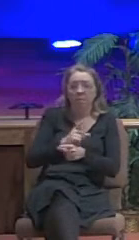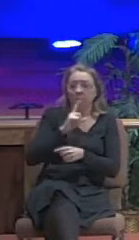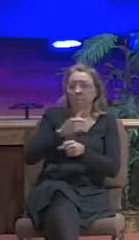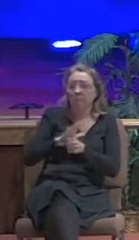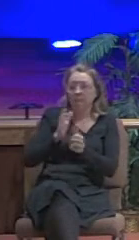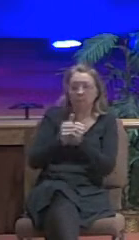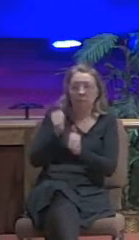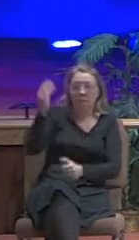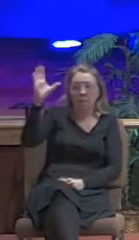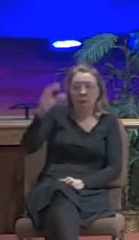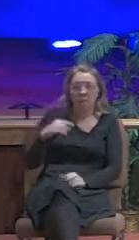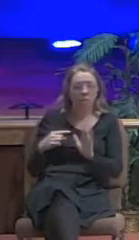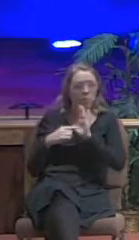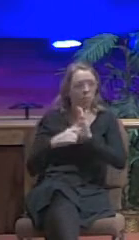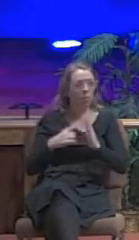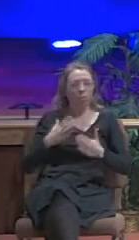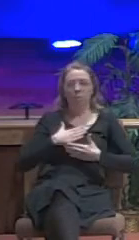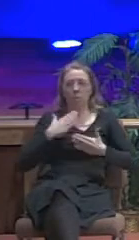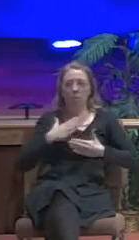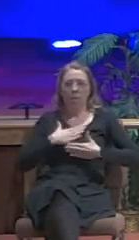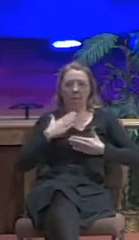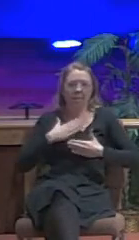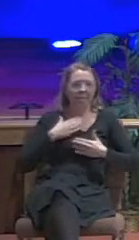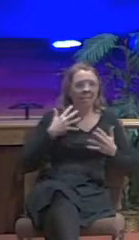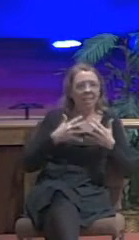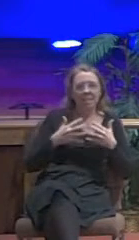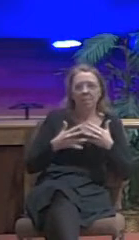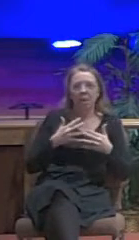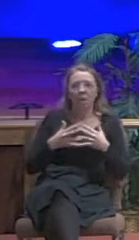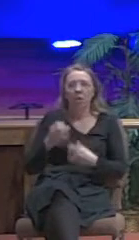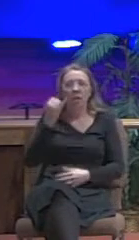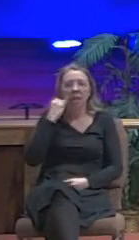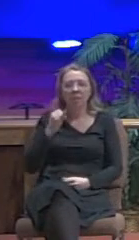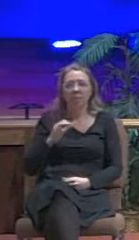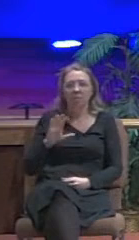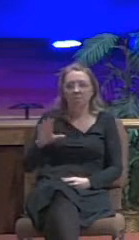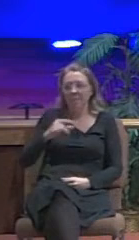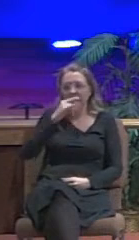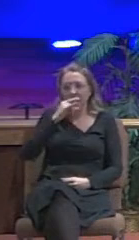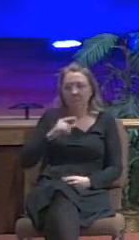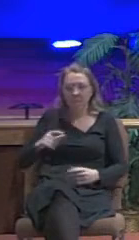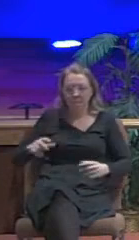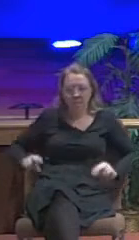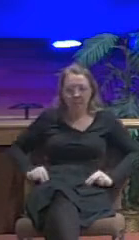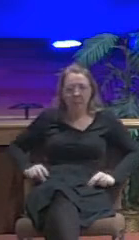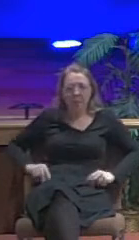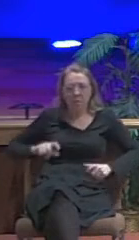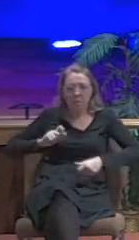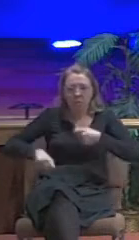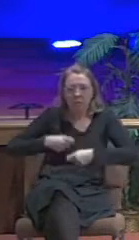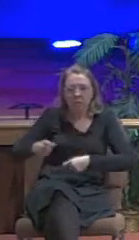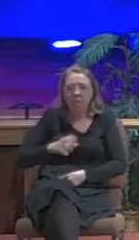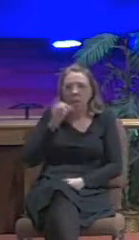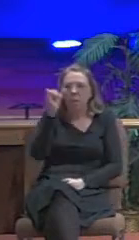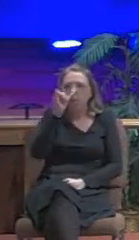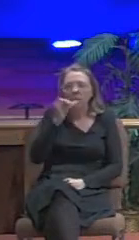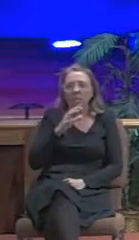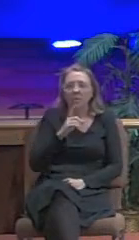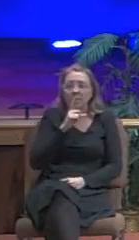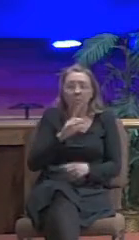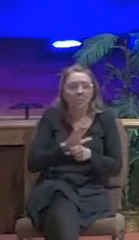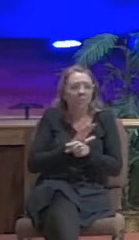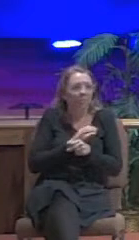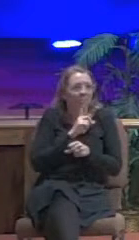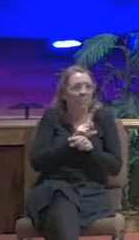she's changing into kid's diaper or not, Jesus just oozes from every pore of God. The